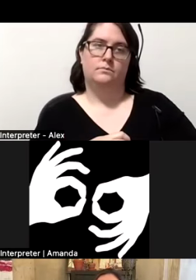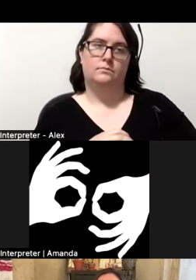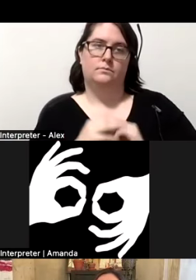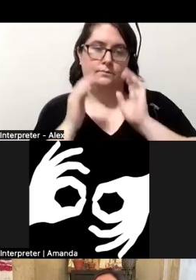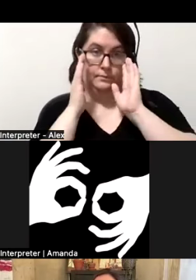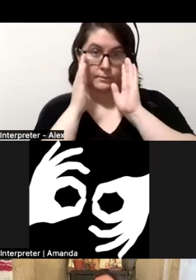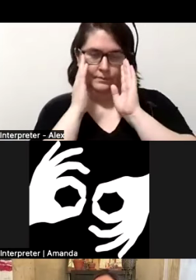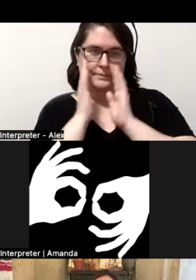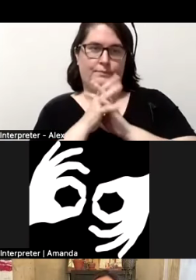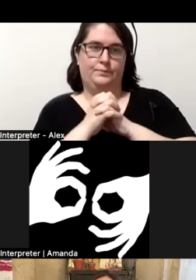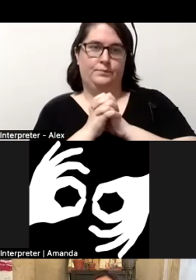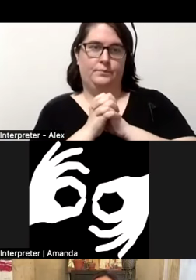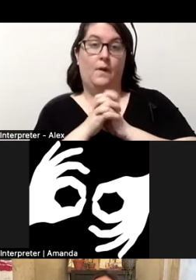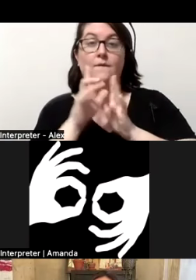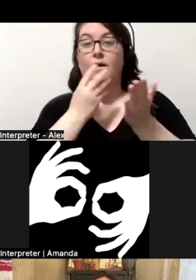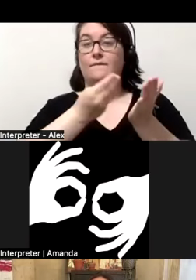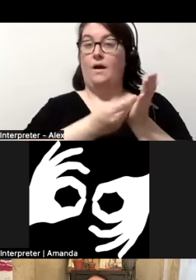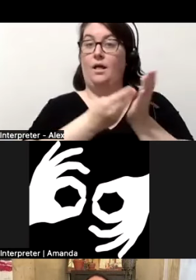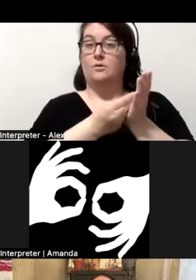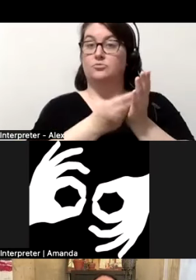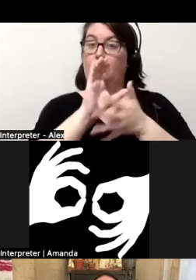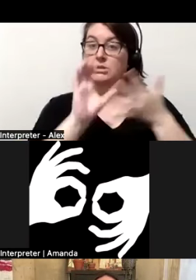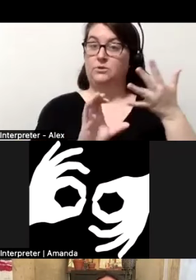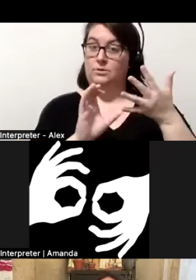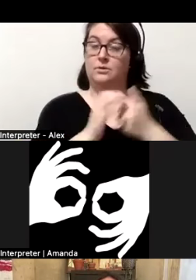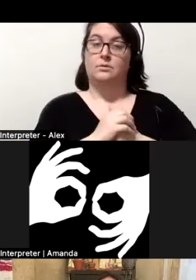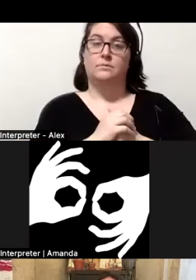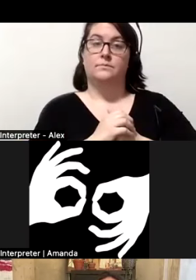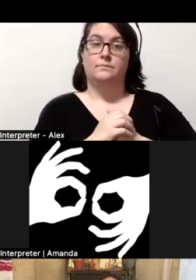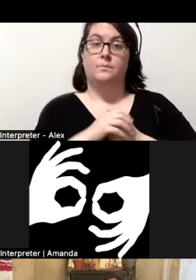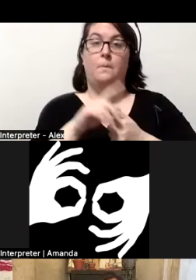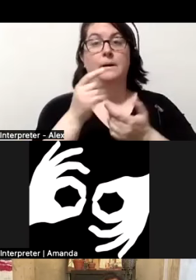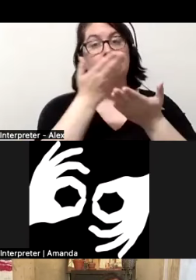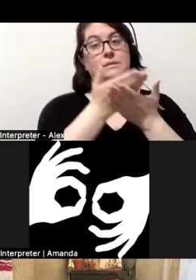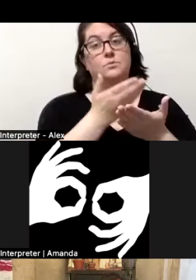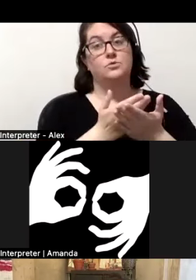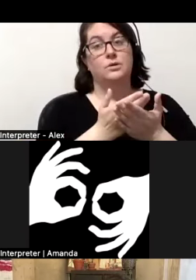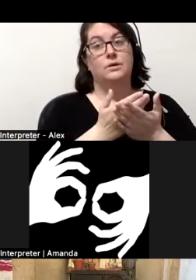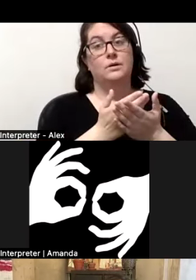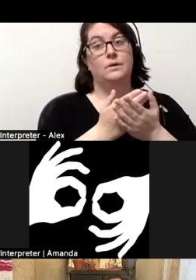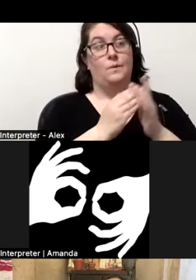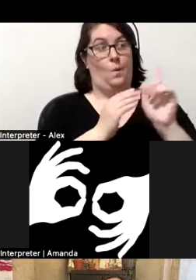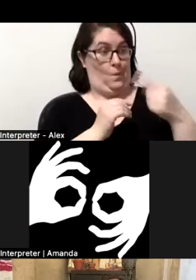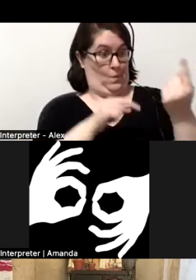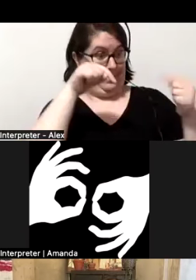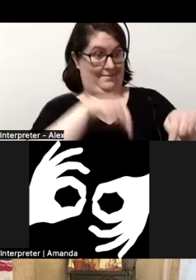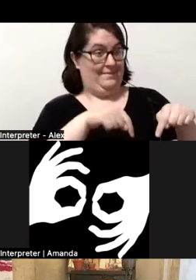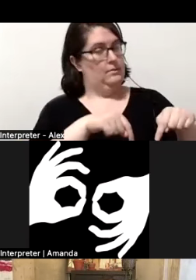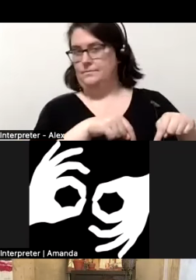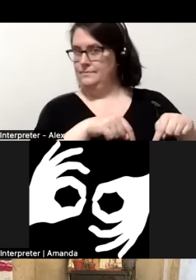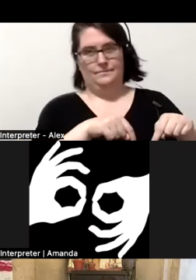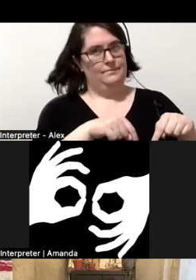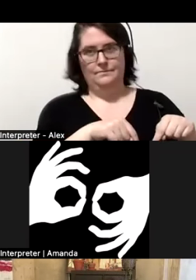In terms of the financial eligibility criteria, you have to demonstrate additional funding and revenue sources. So that means that